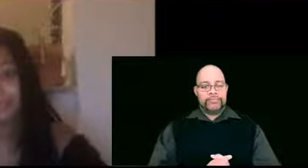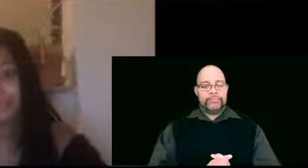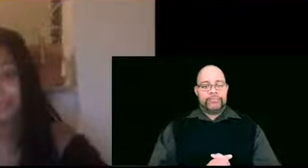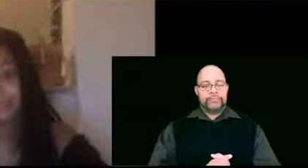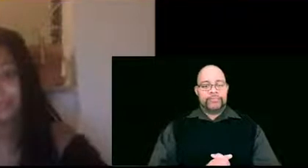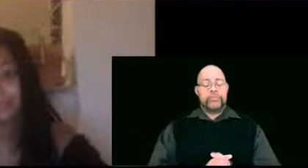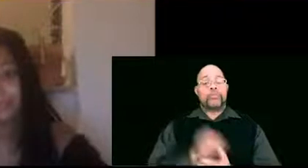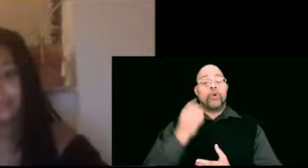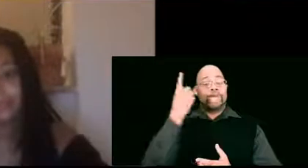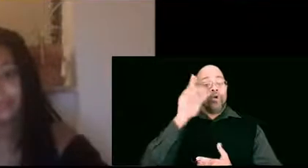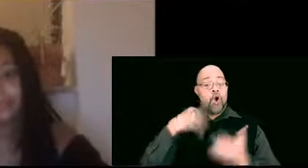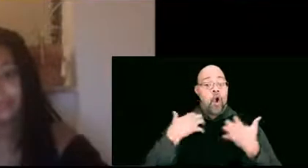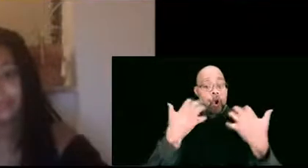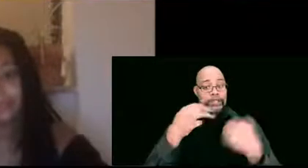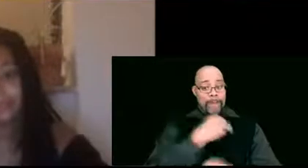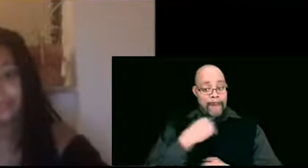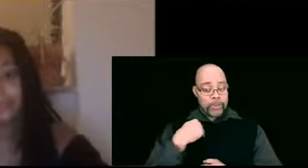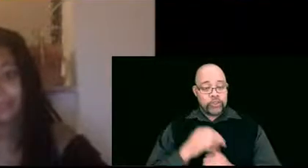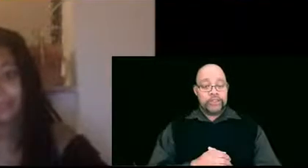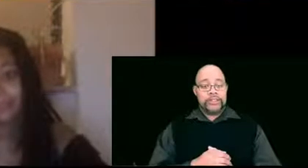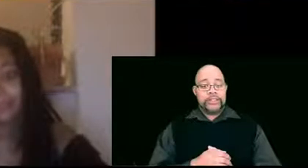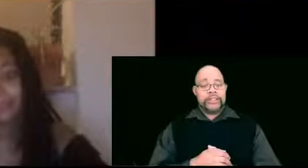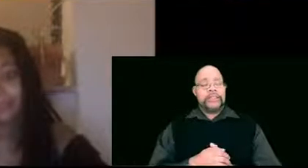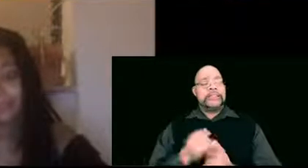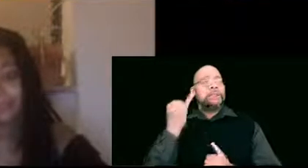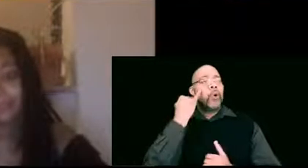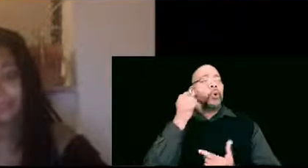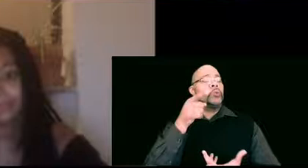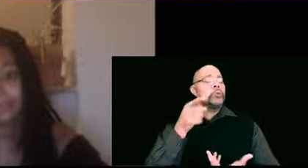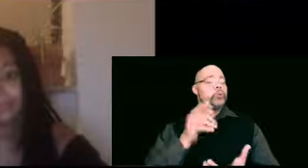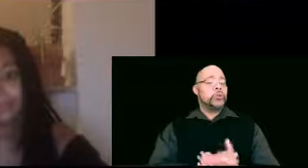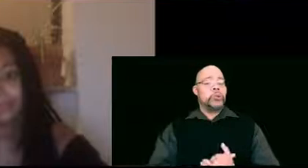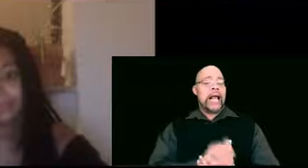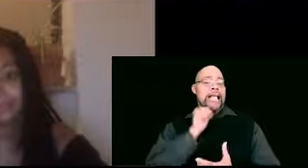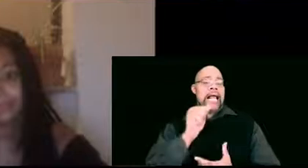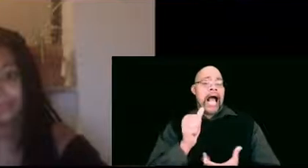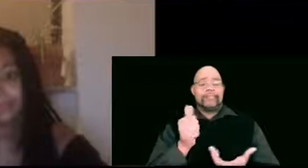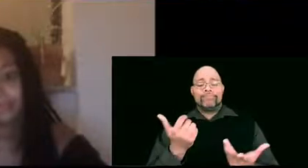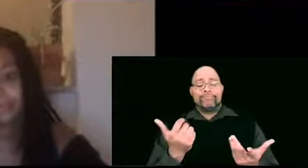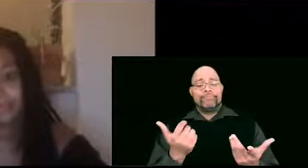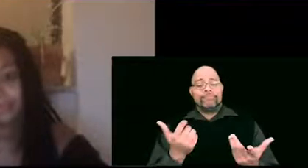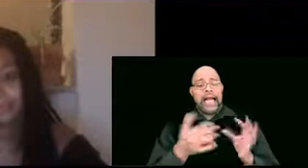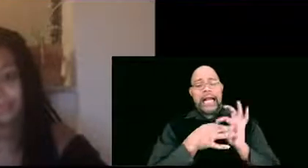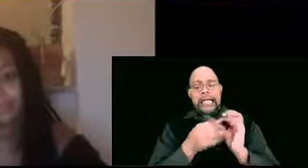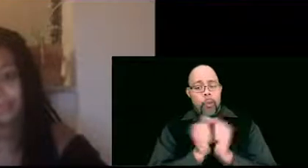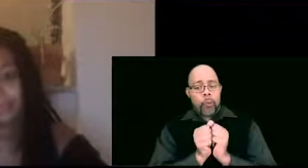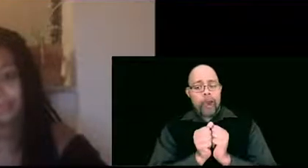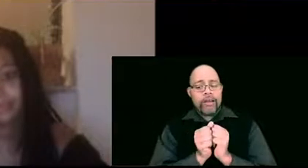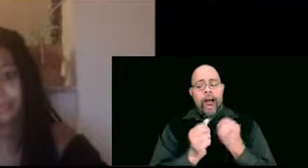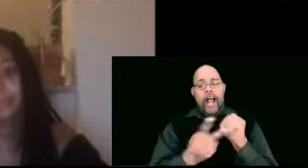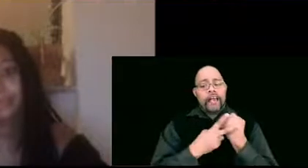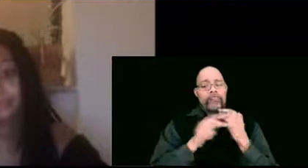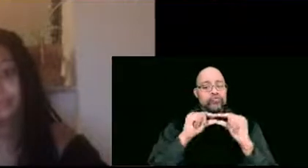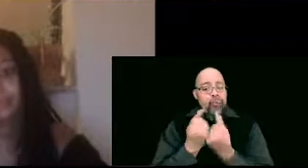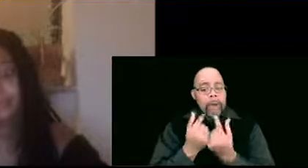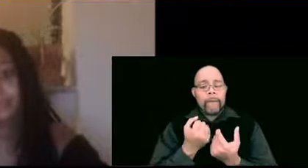decisions. And so for our audience members, let's say if you're not necessarily connected to